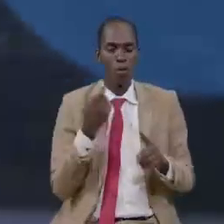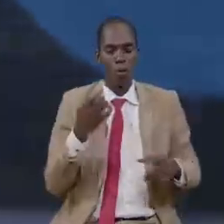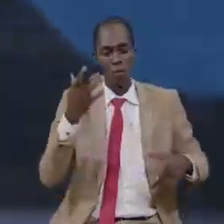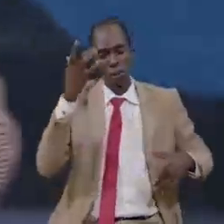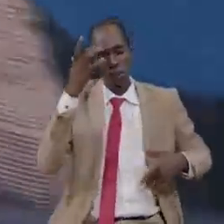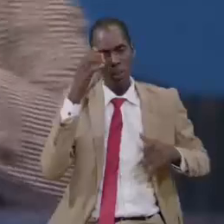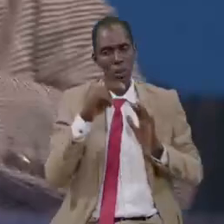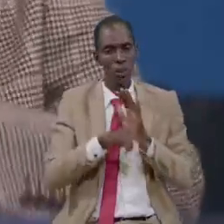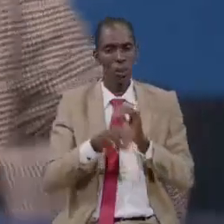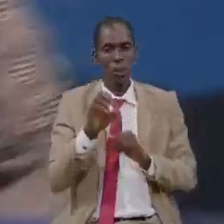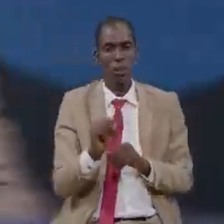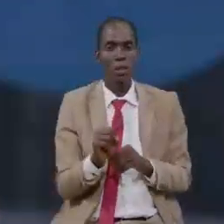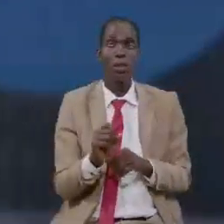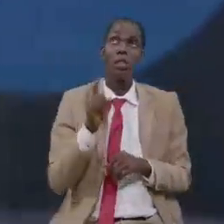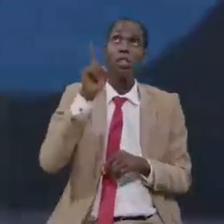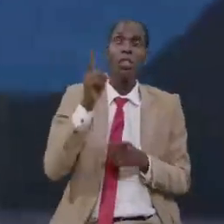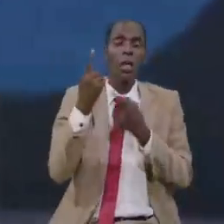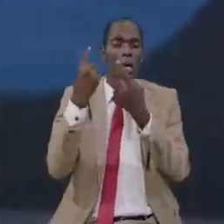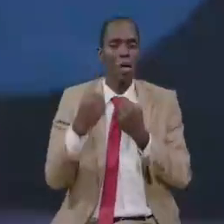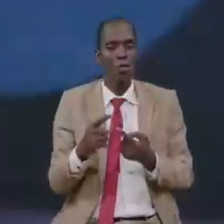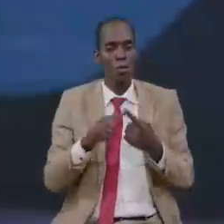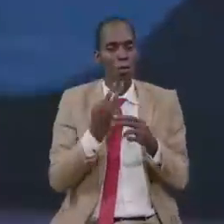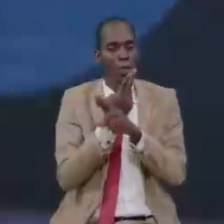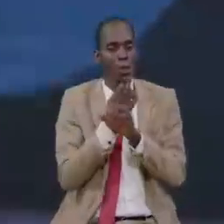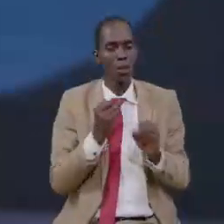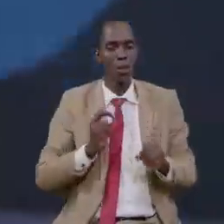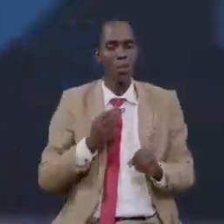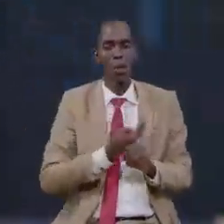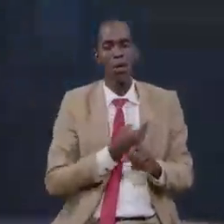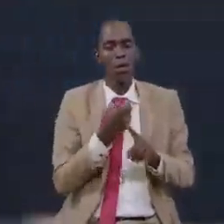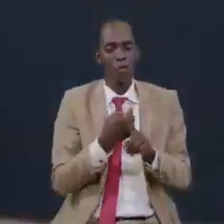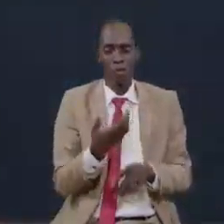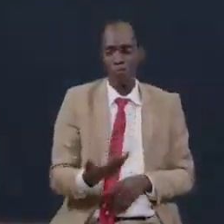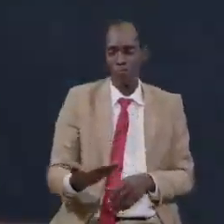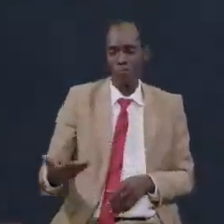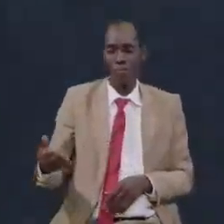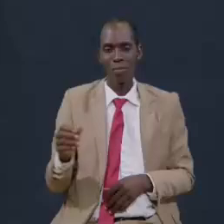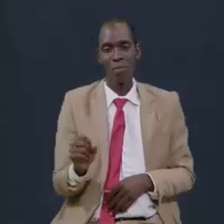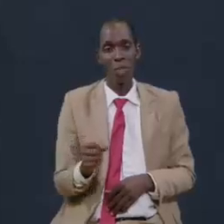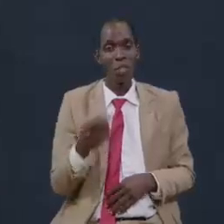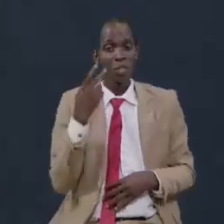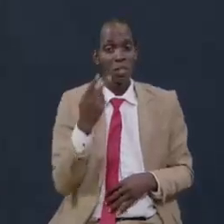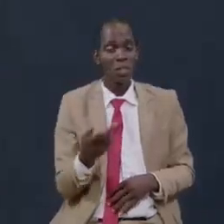to redeem us from substance. You see, there are people, there are